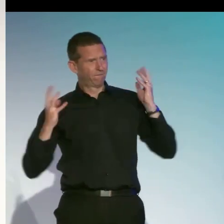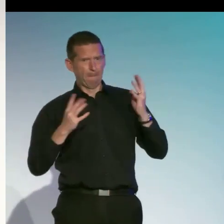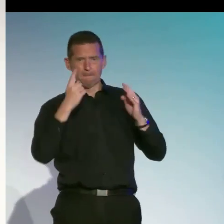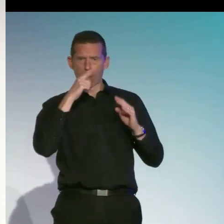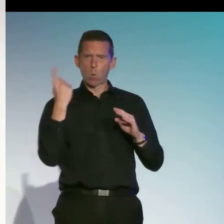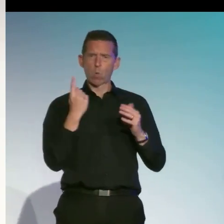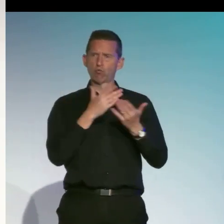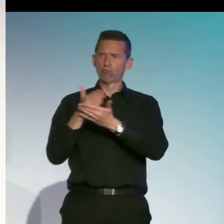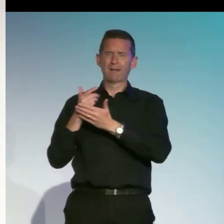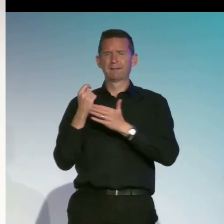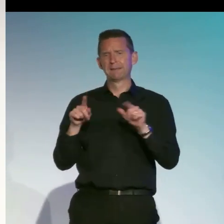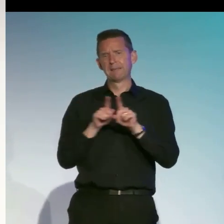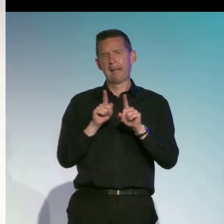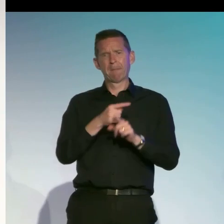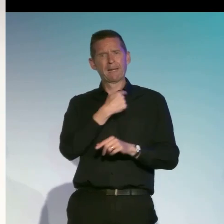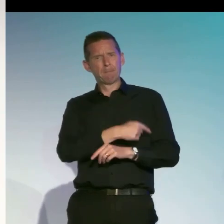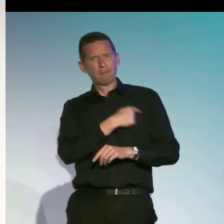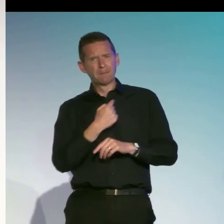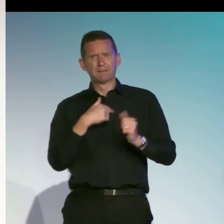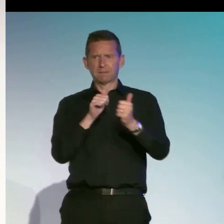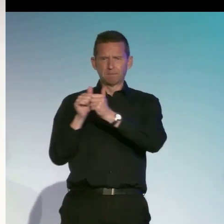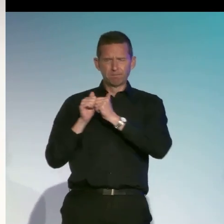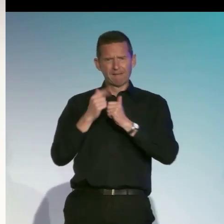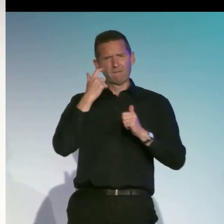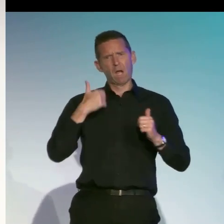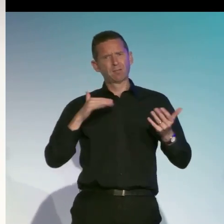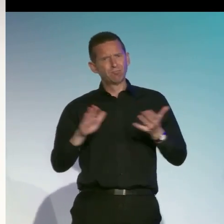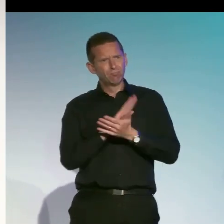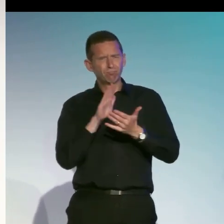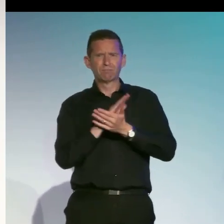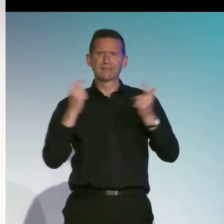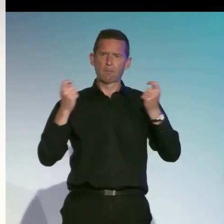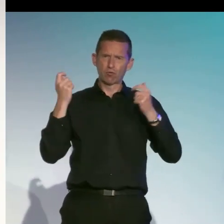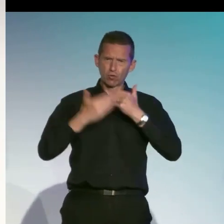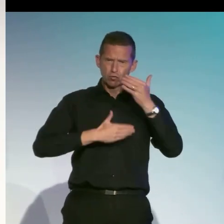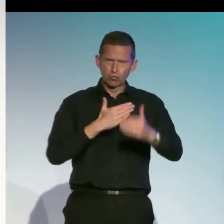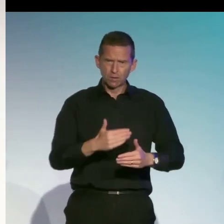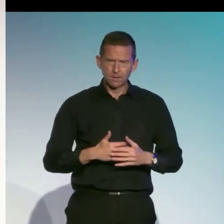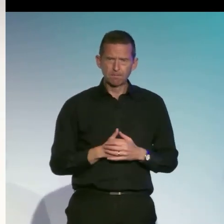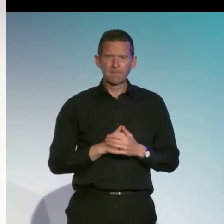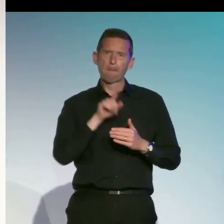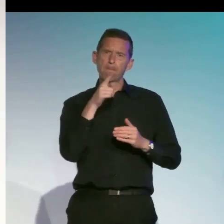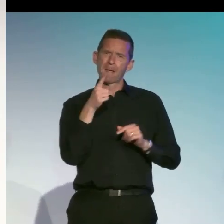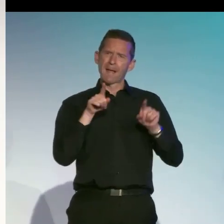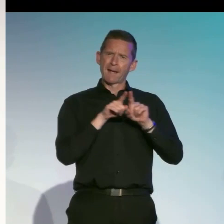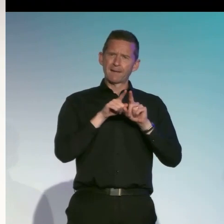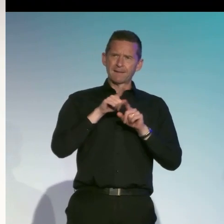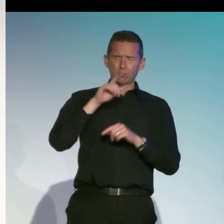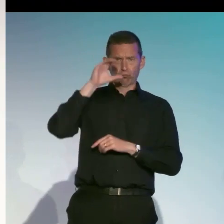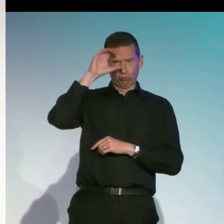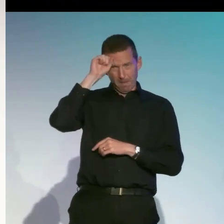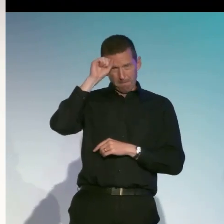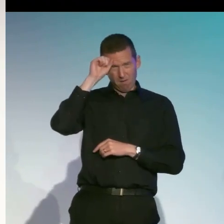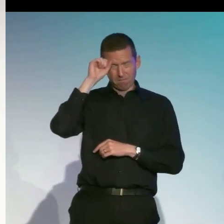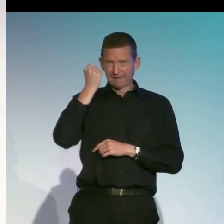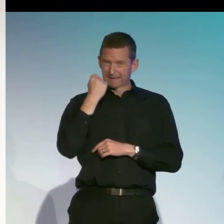who share the similar kinds of commitments you do, and to, find joy and celebration, but also be reminded of, the fact that